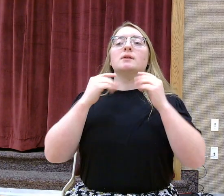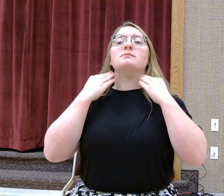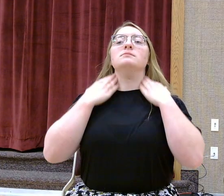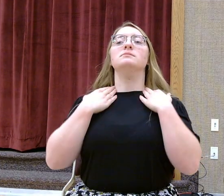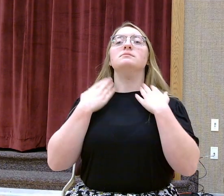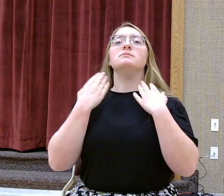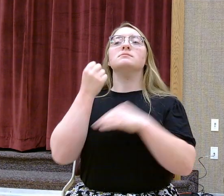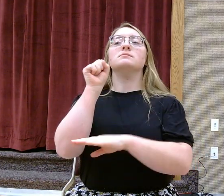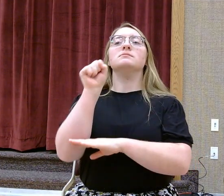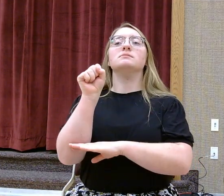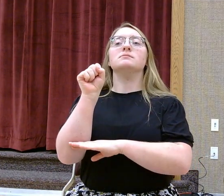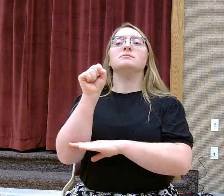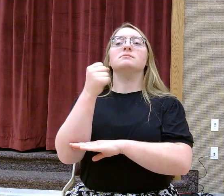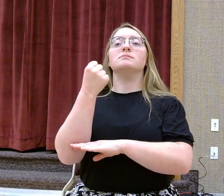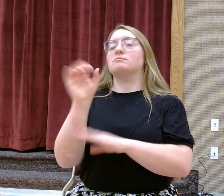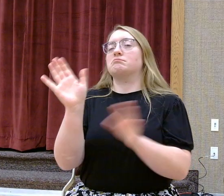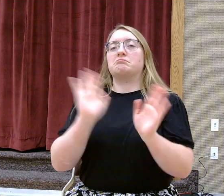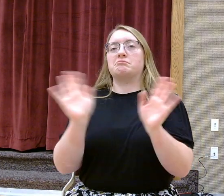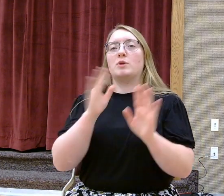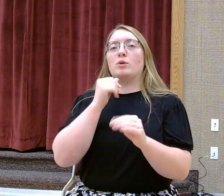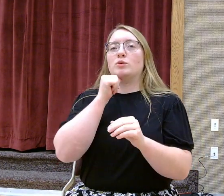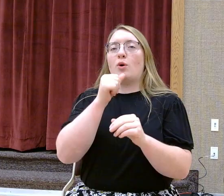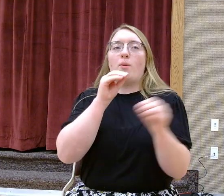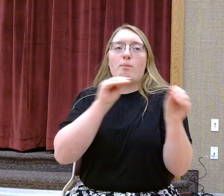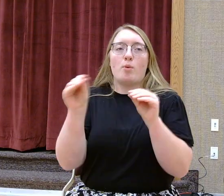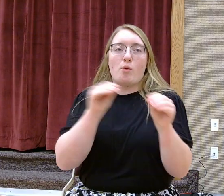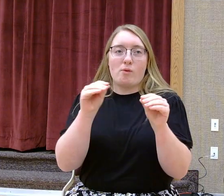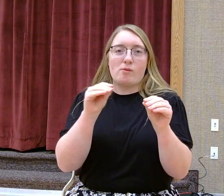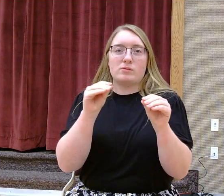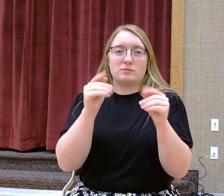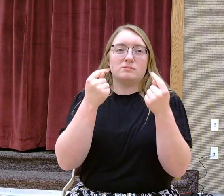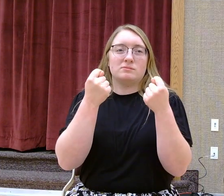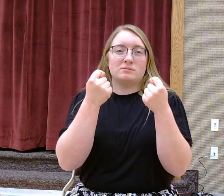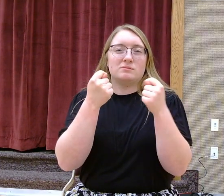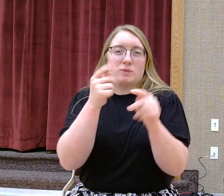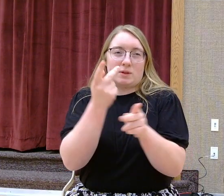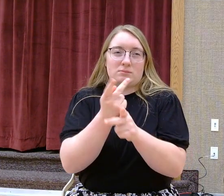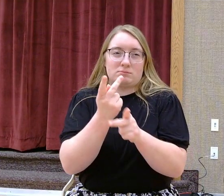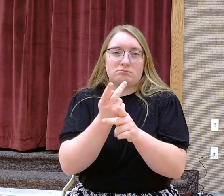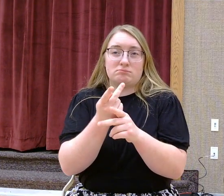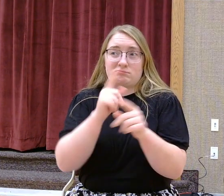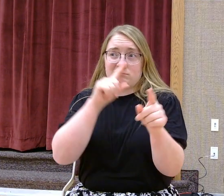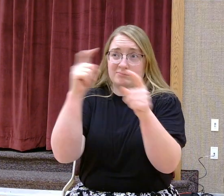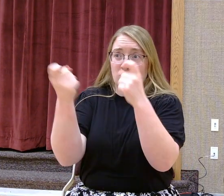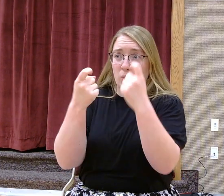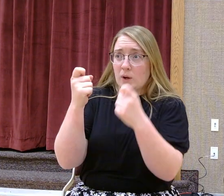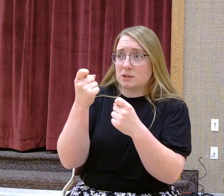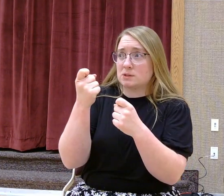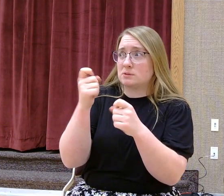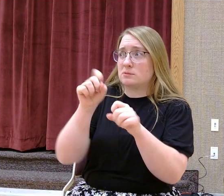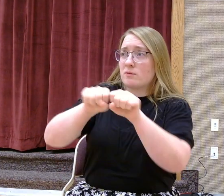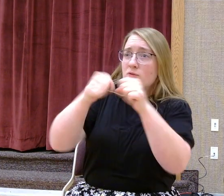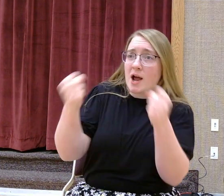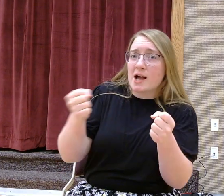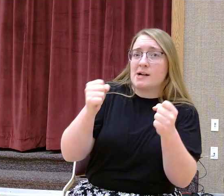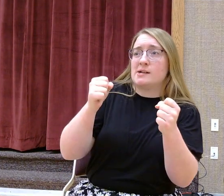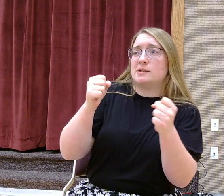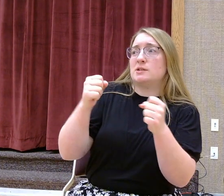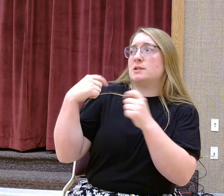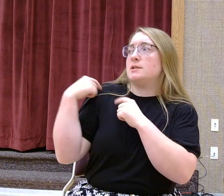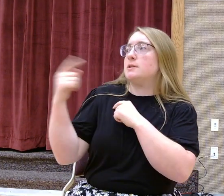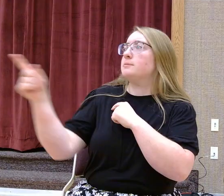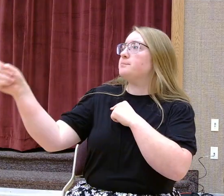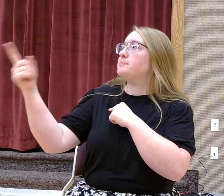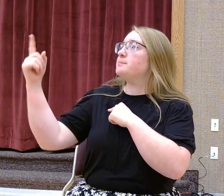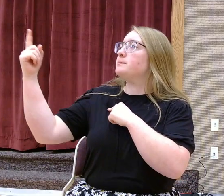do not move that neck. That's a big one. Okay, questions, fractures, dislocations. Yes. I do. What